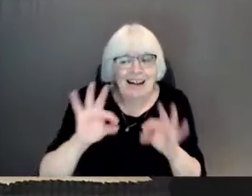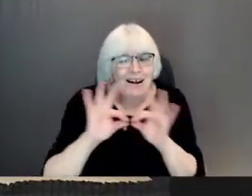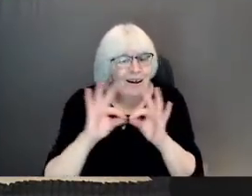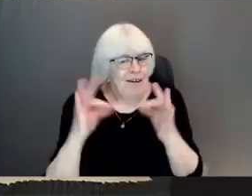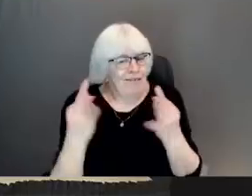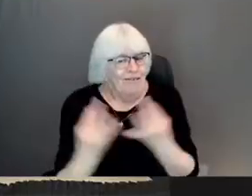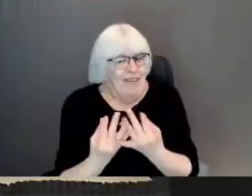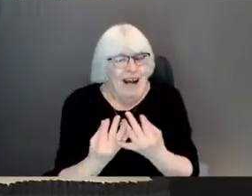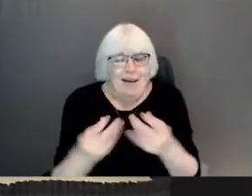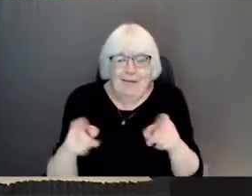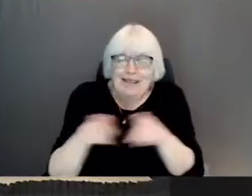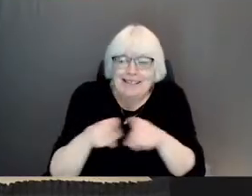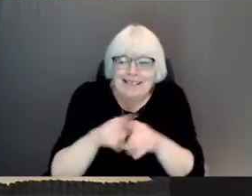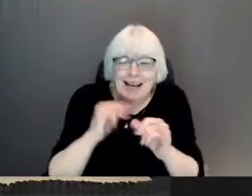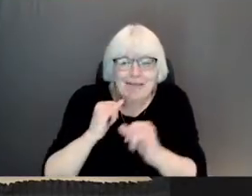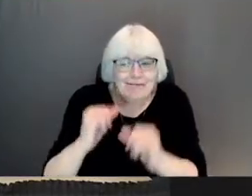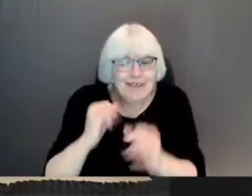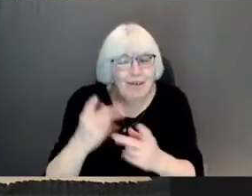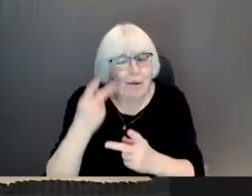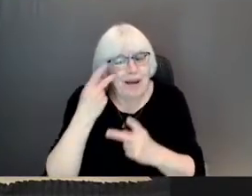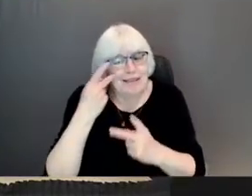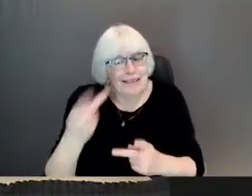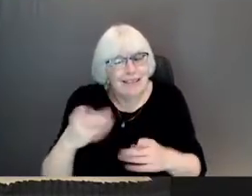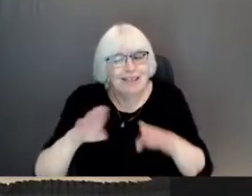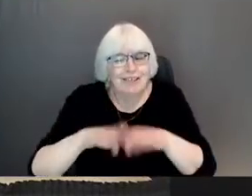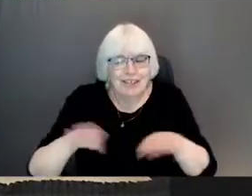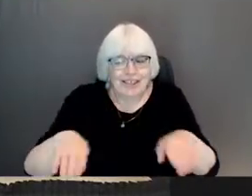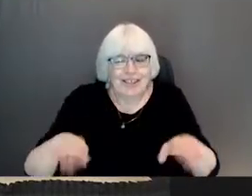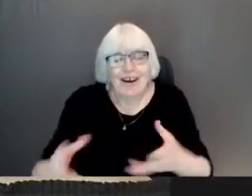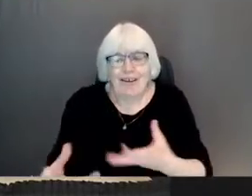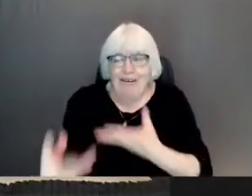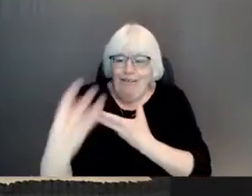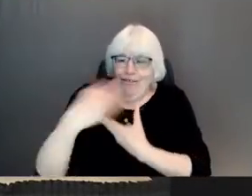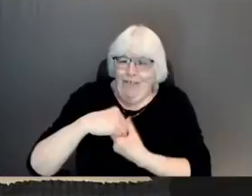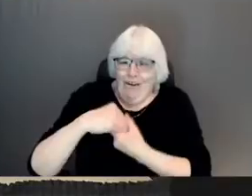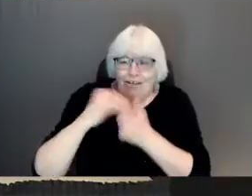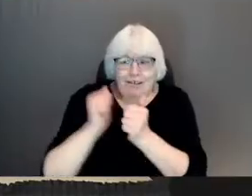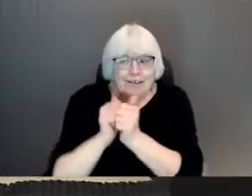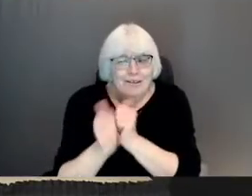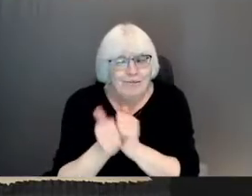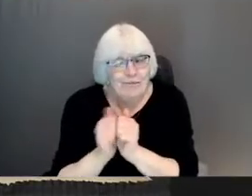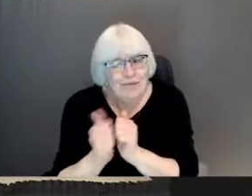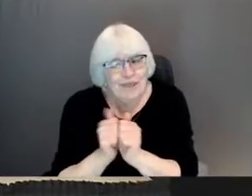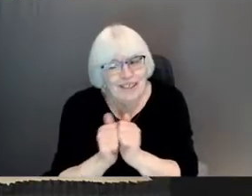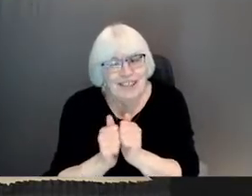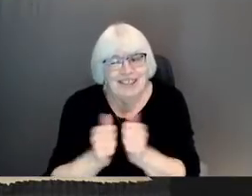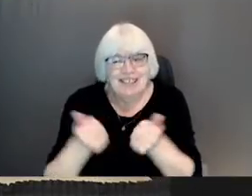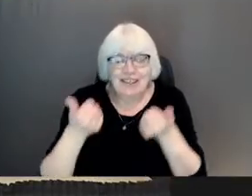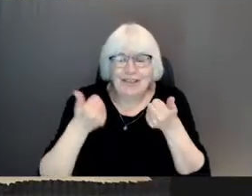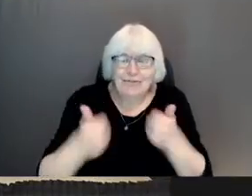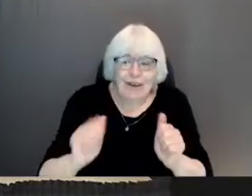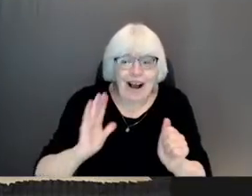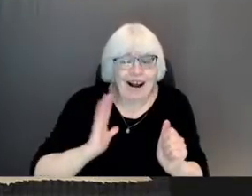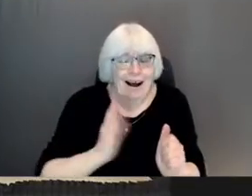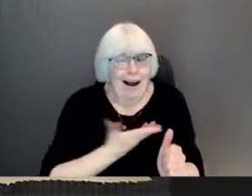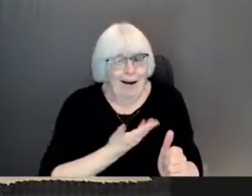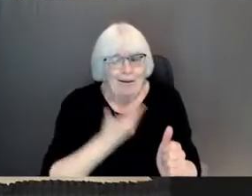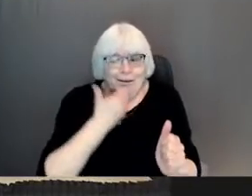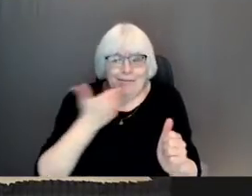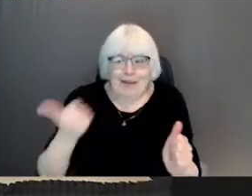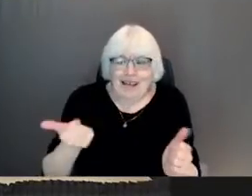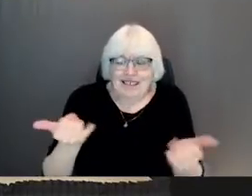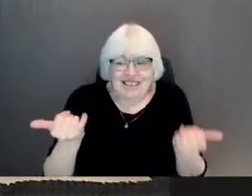quickly as we can. Our focus has been on trying to get our kids first back into school. You know, just from an